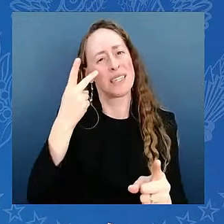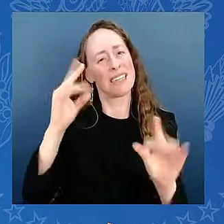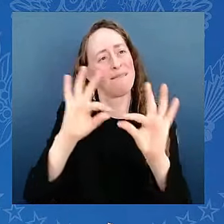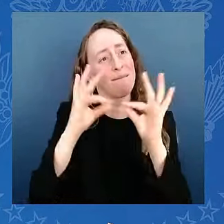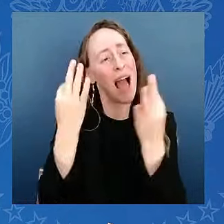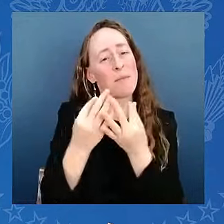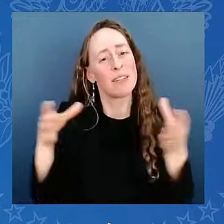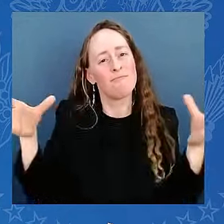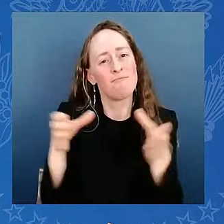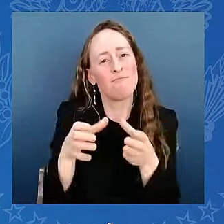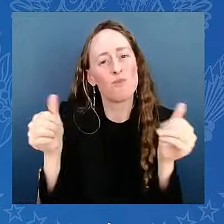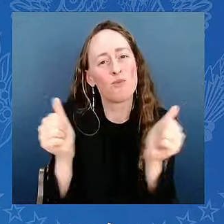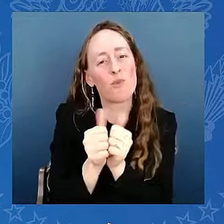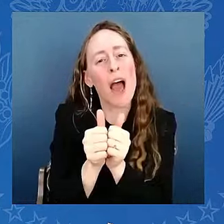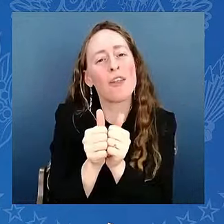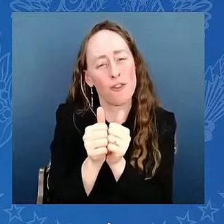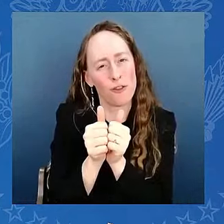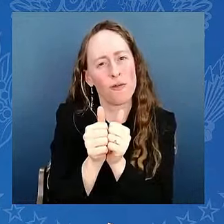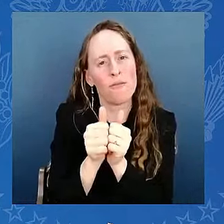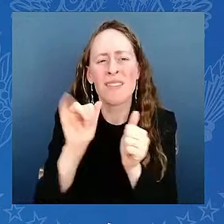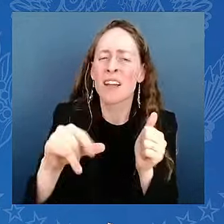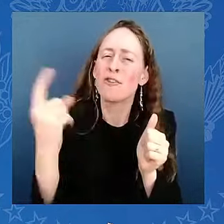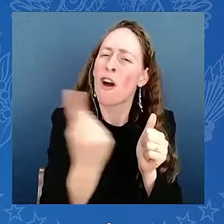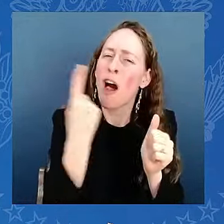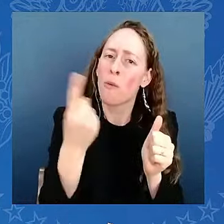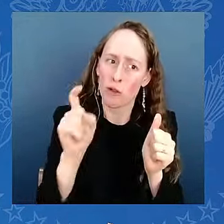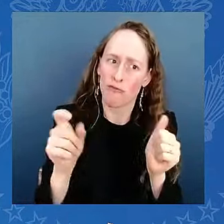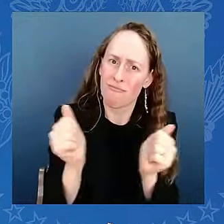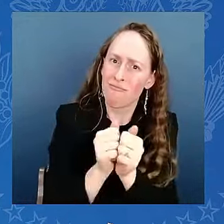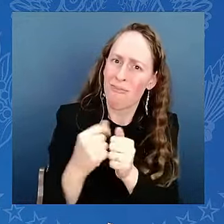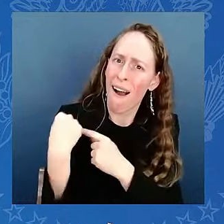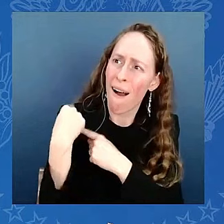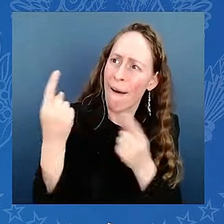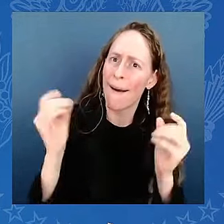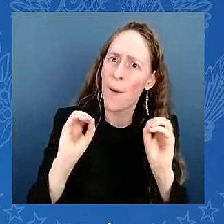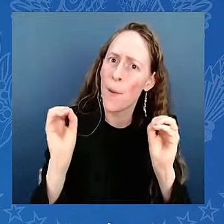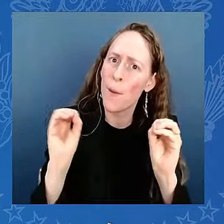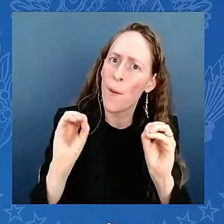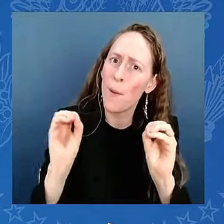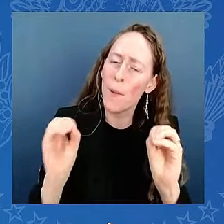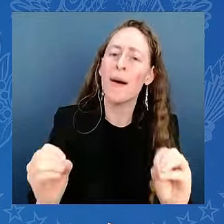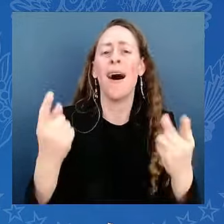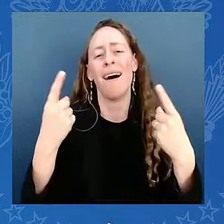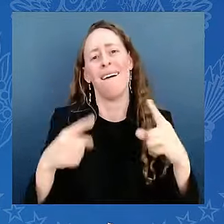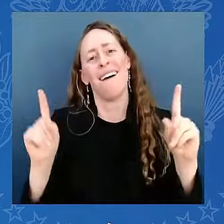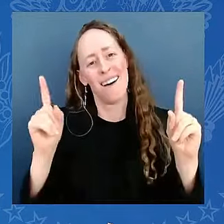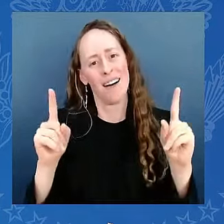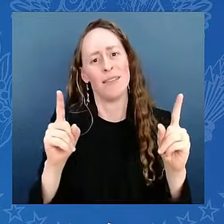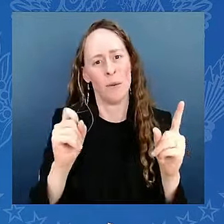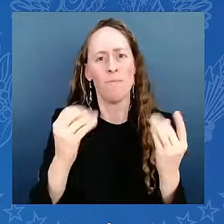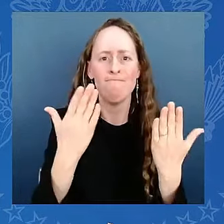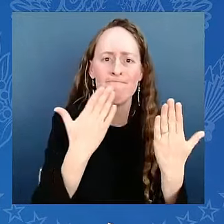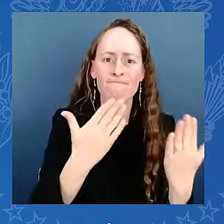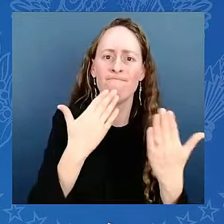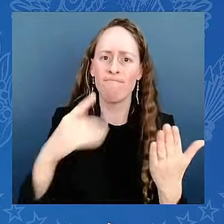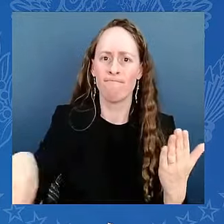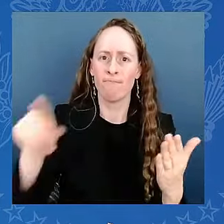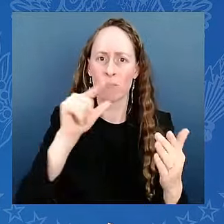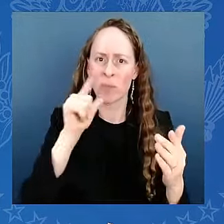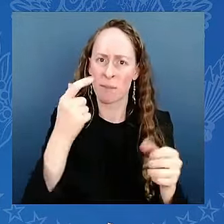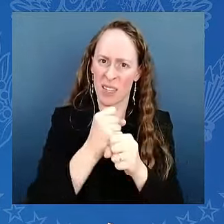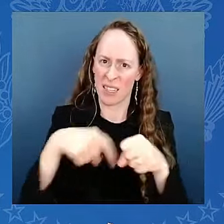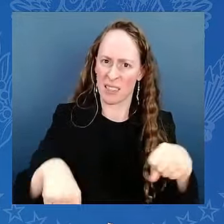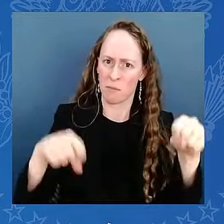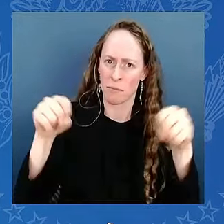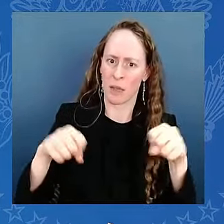you again to everyone who did their part. In just a few hours, we'll welcome home our fellow Americans. We're looking forward